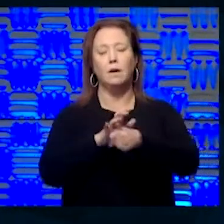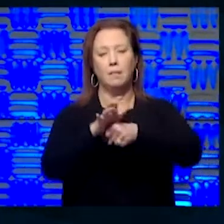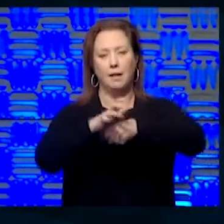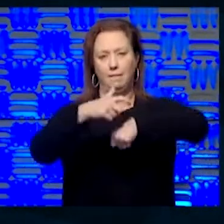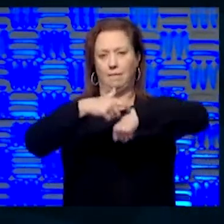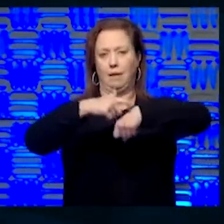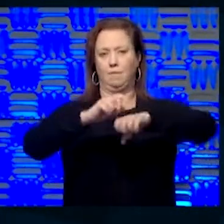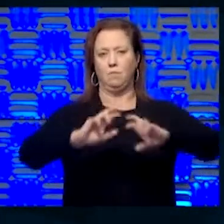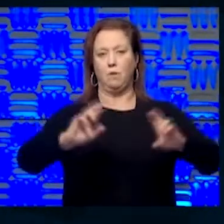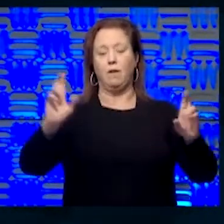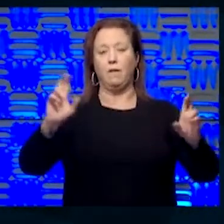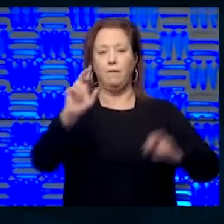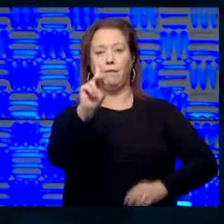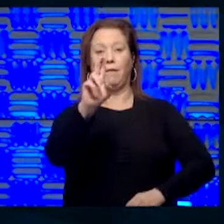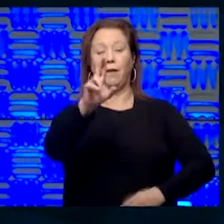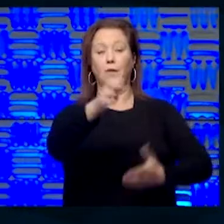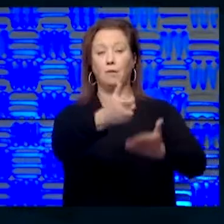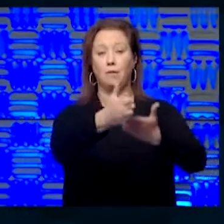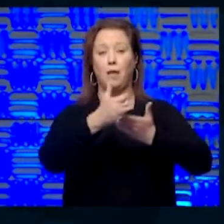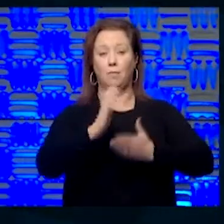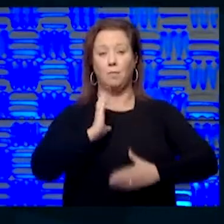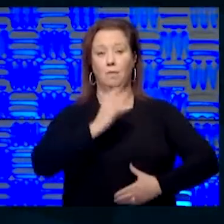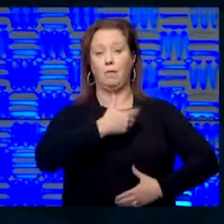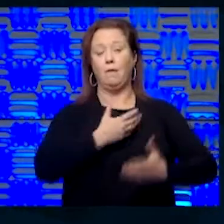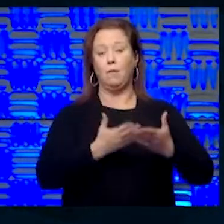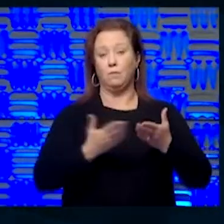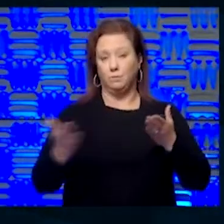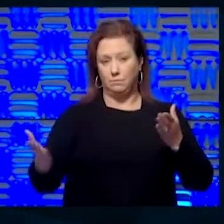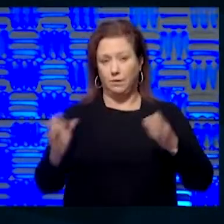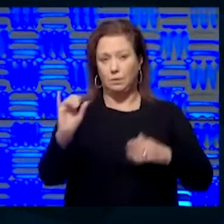health system has helped with our supply chain.